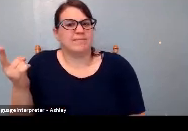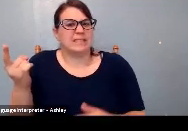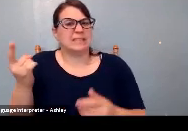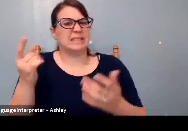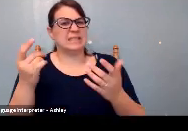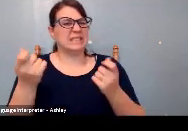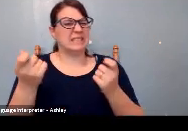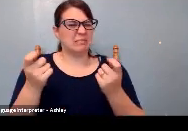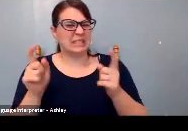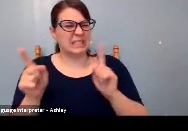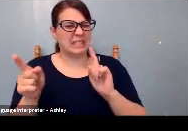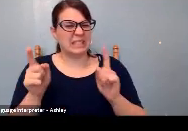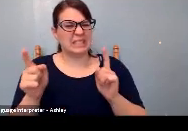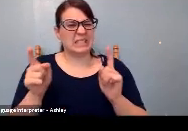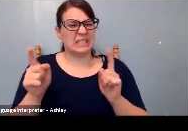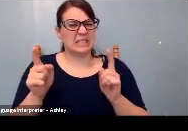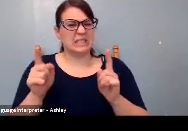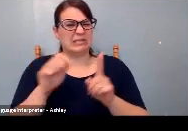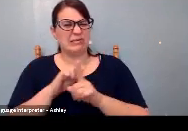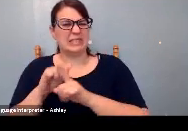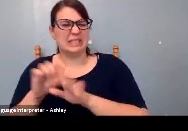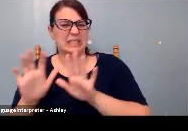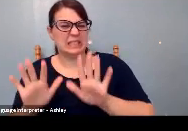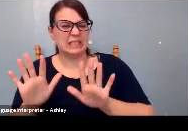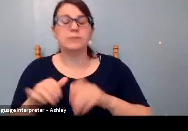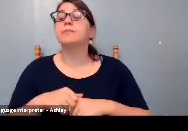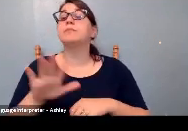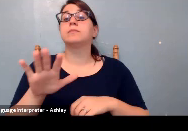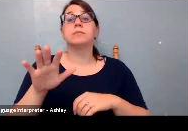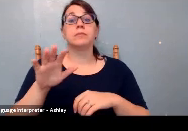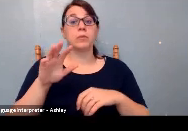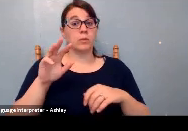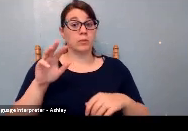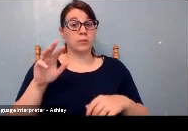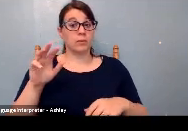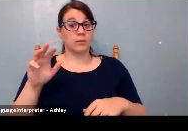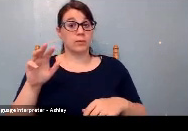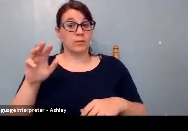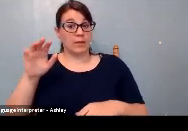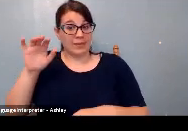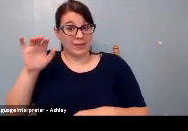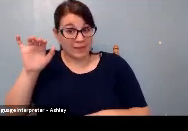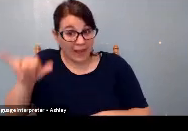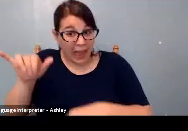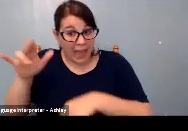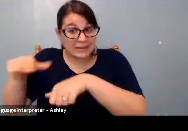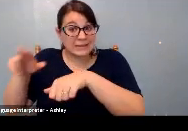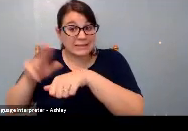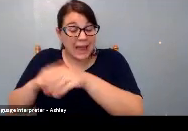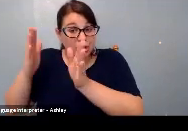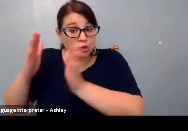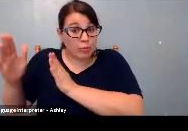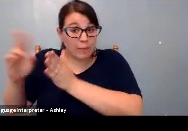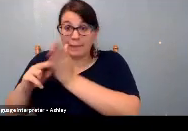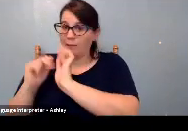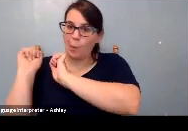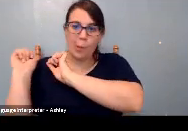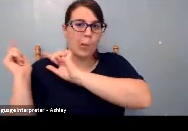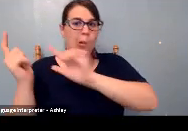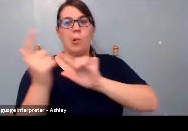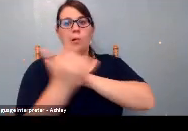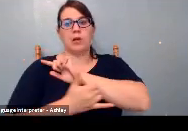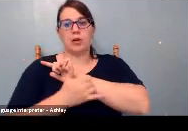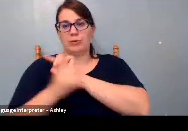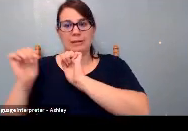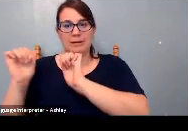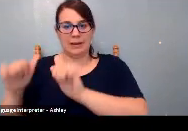Now, again, Virginia's plan is a national plan, meaning that anyone can join. but the West Virginia resident and taxpayer